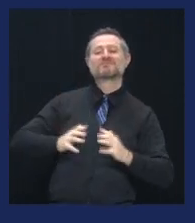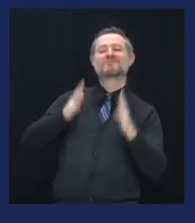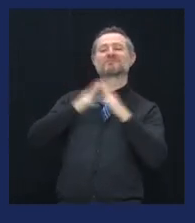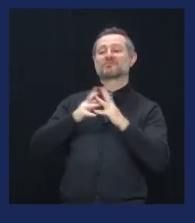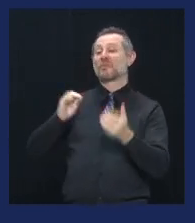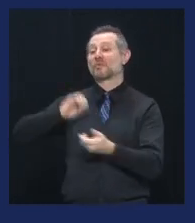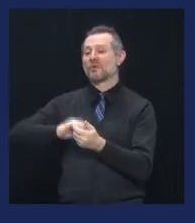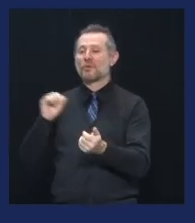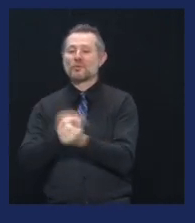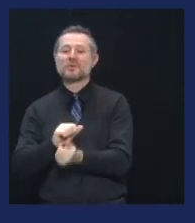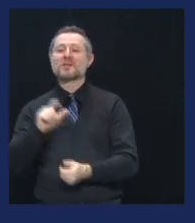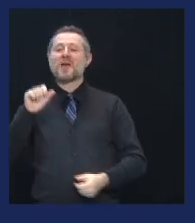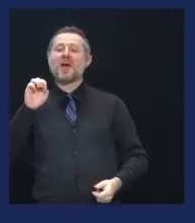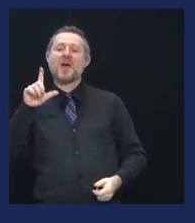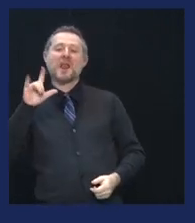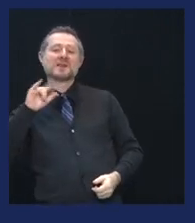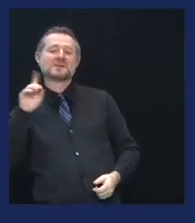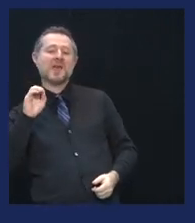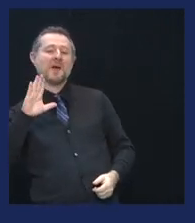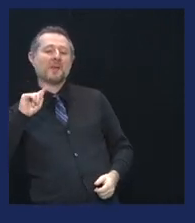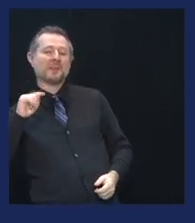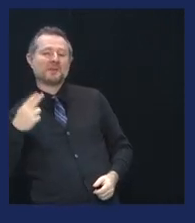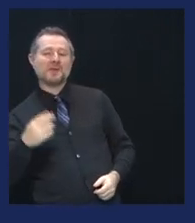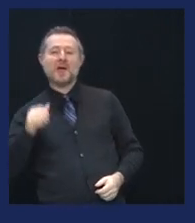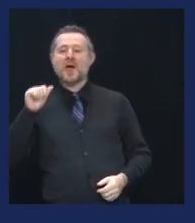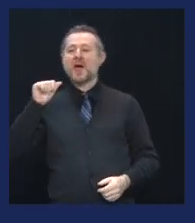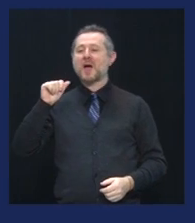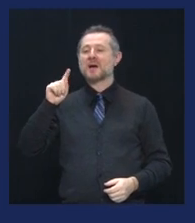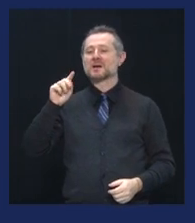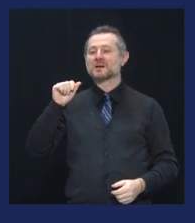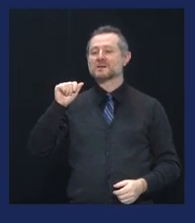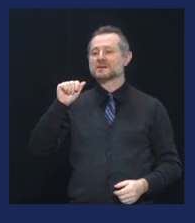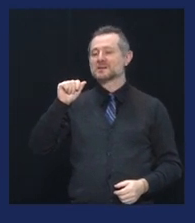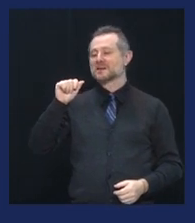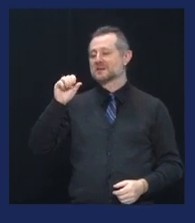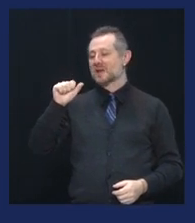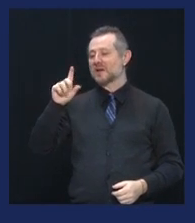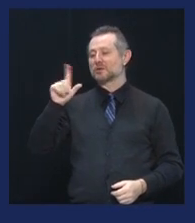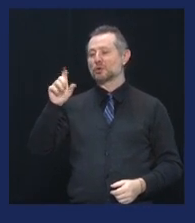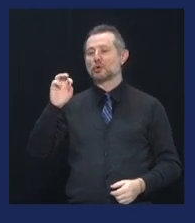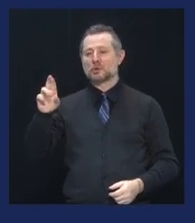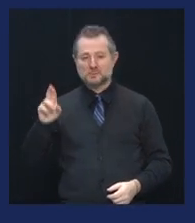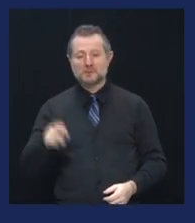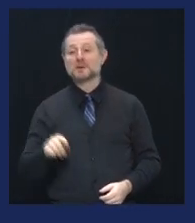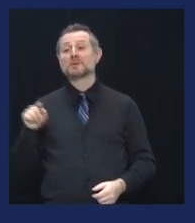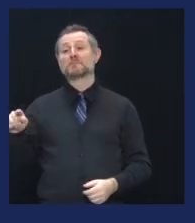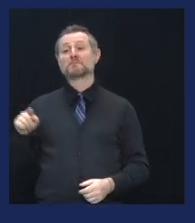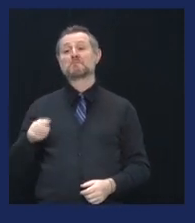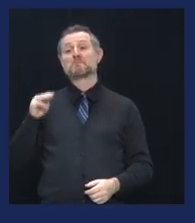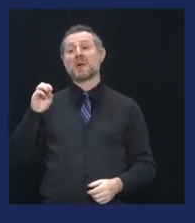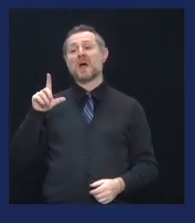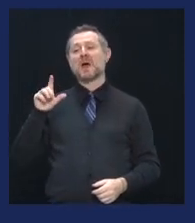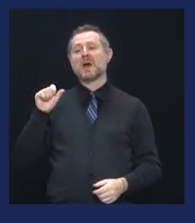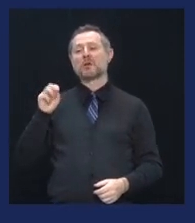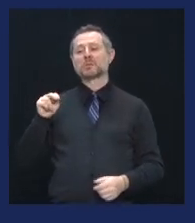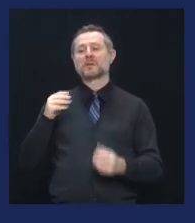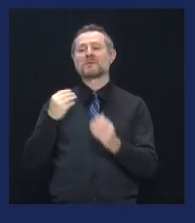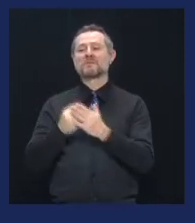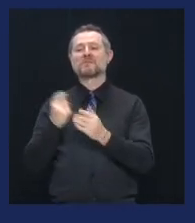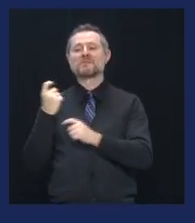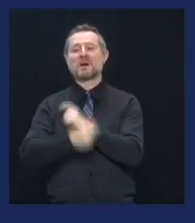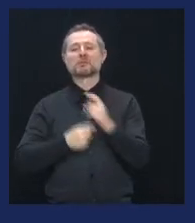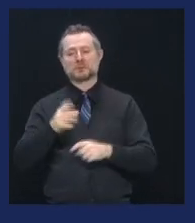the Mellon Foundation, to put over 1,000 artists back to work and fund dozens of community arts